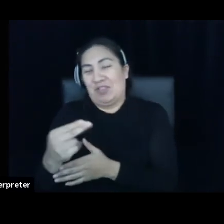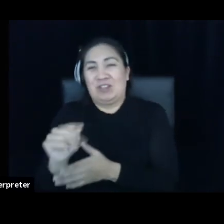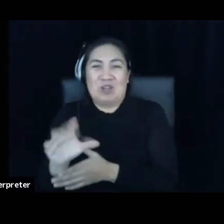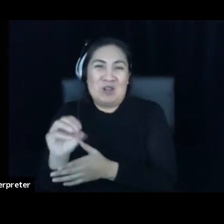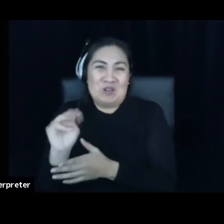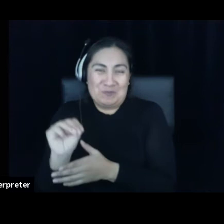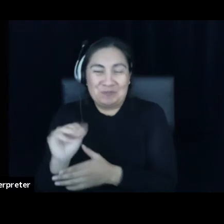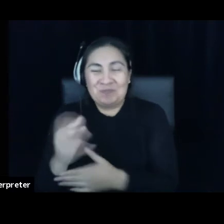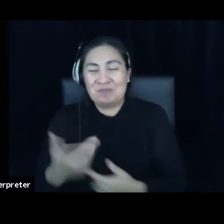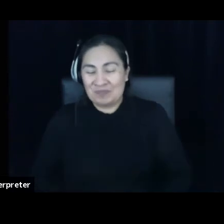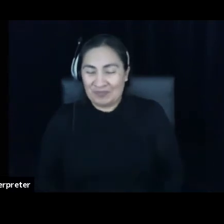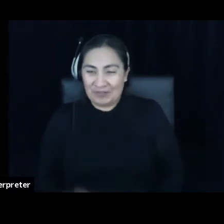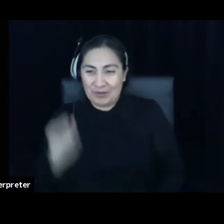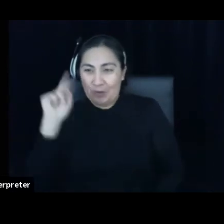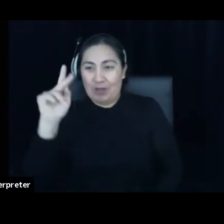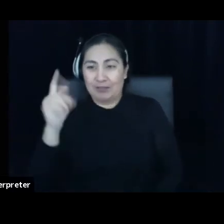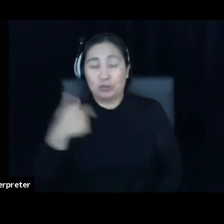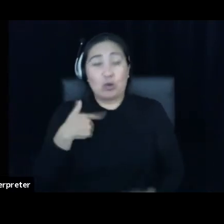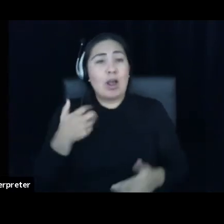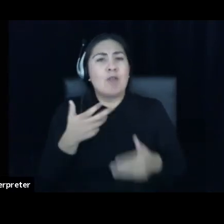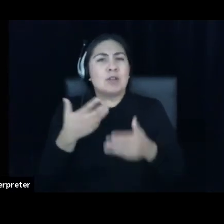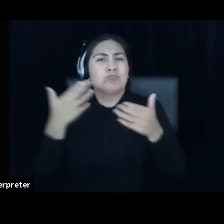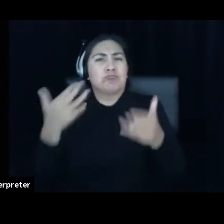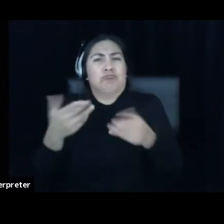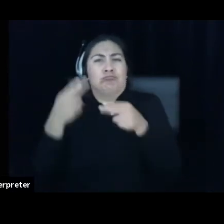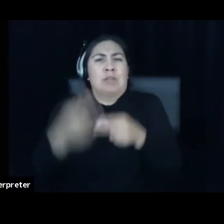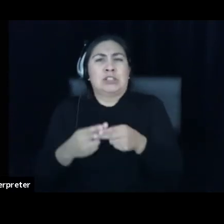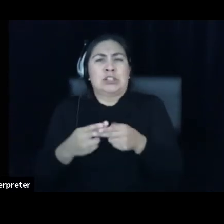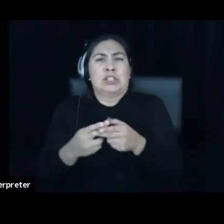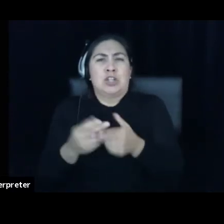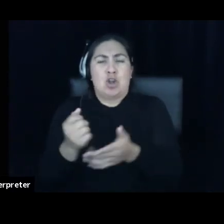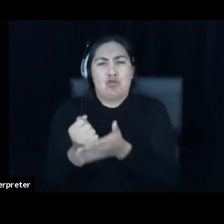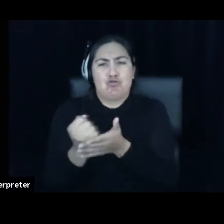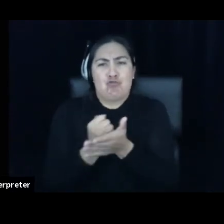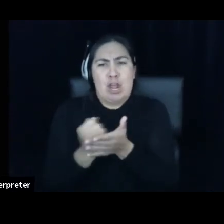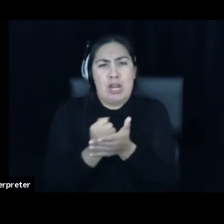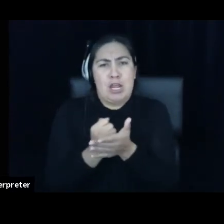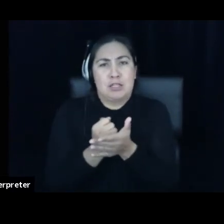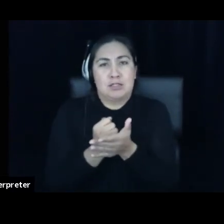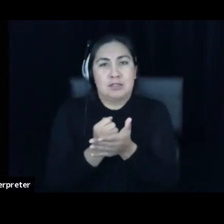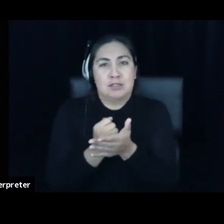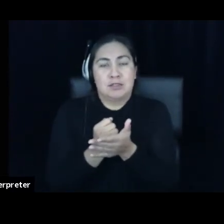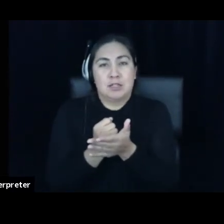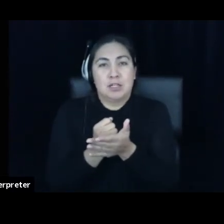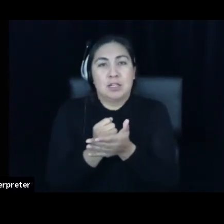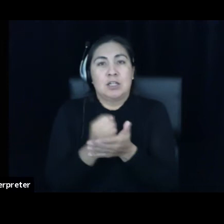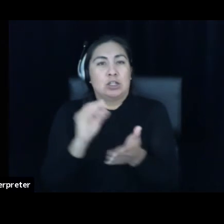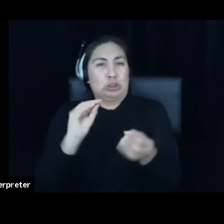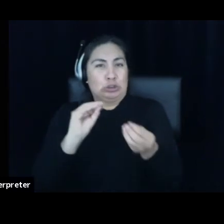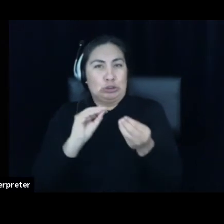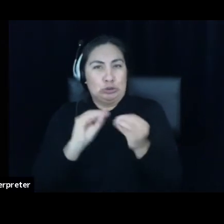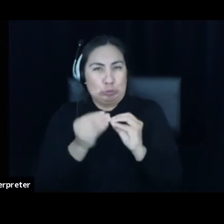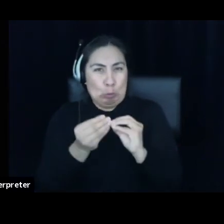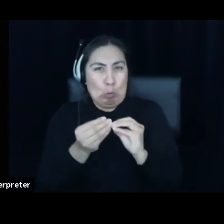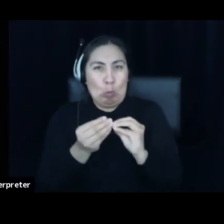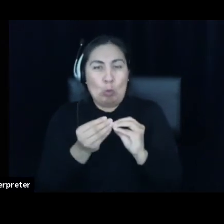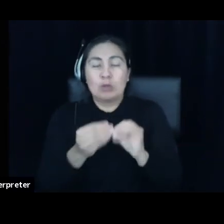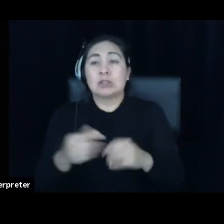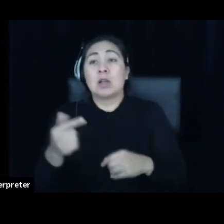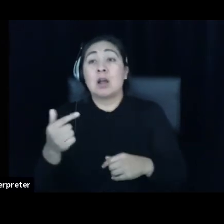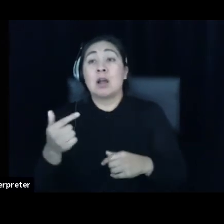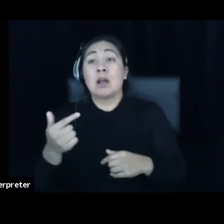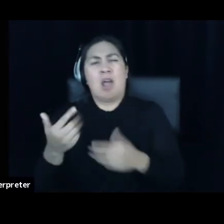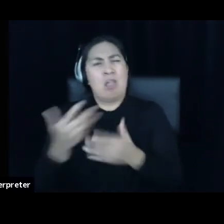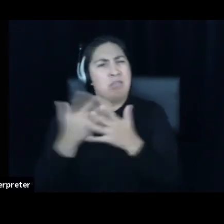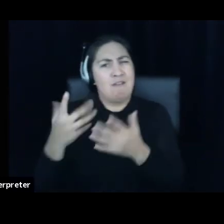to just mention credit scores because I get a lot of questions when I start telling people to stop paying what they owe.